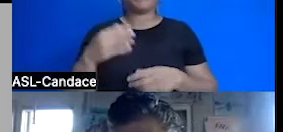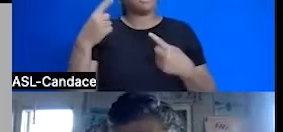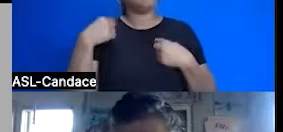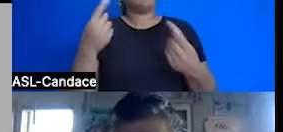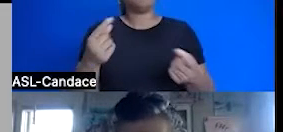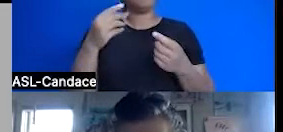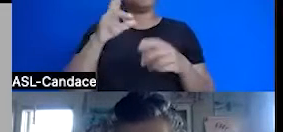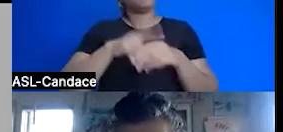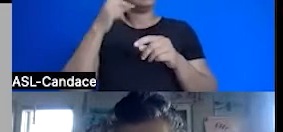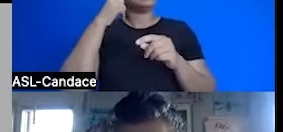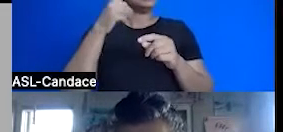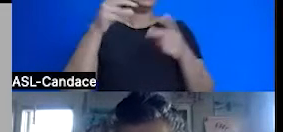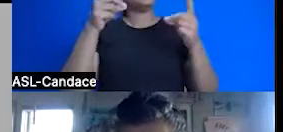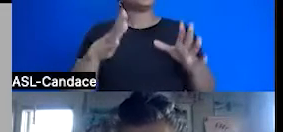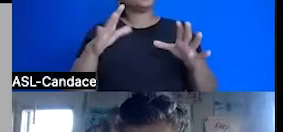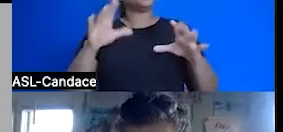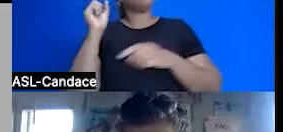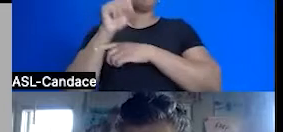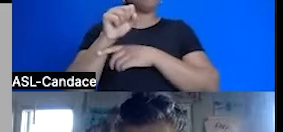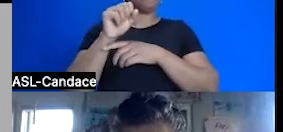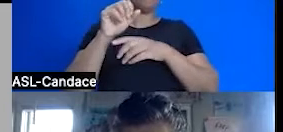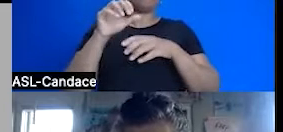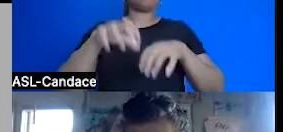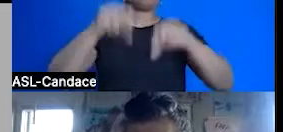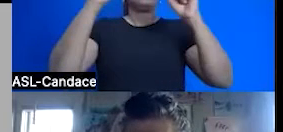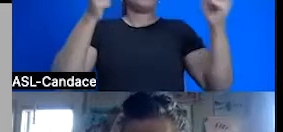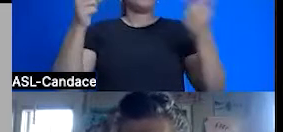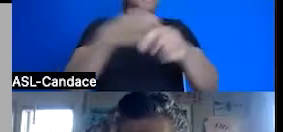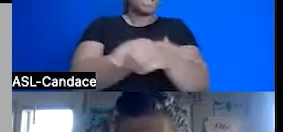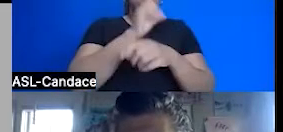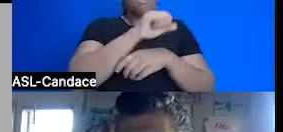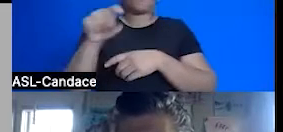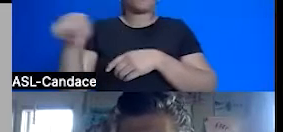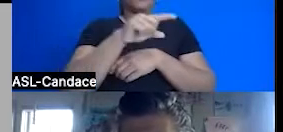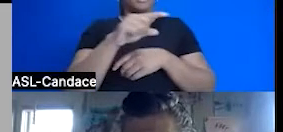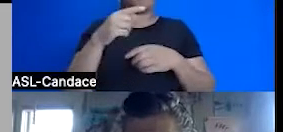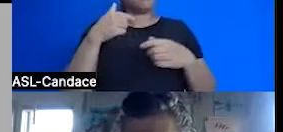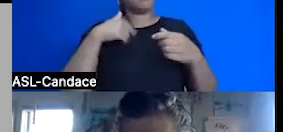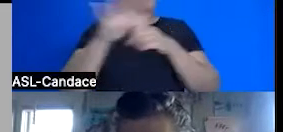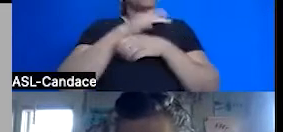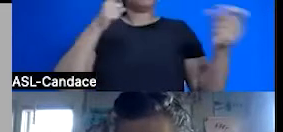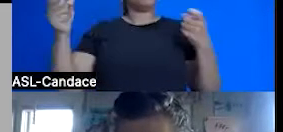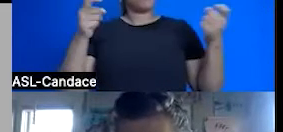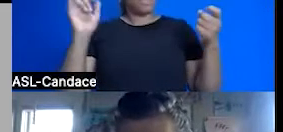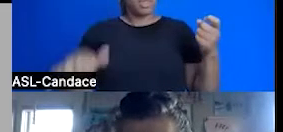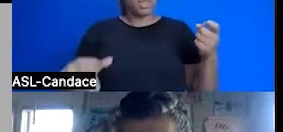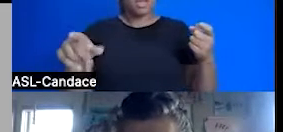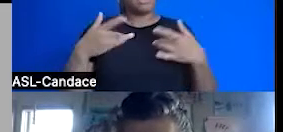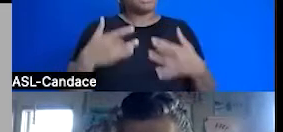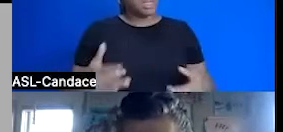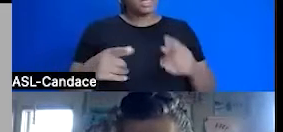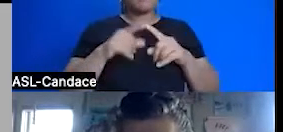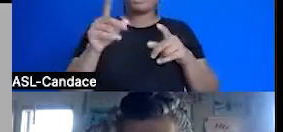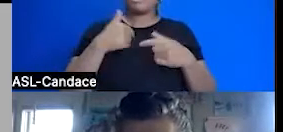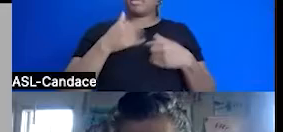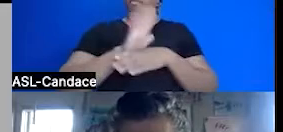see directors kind of asserting power over participants in the name of like being in full control, right? So as a